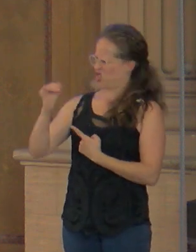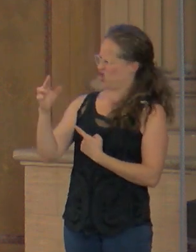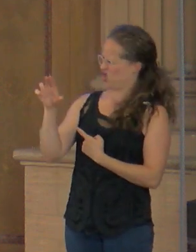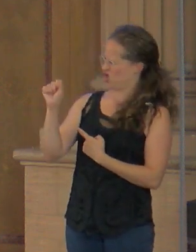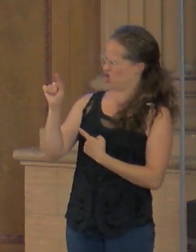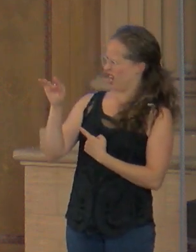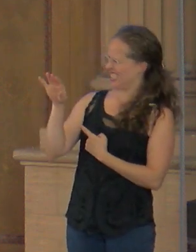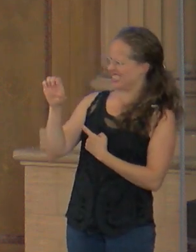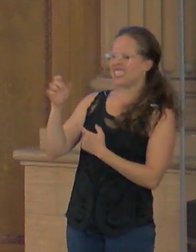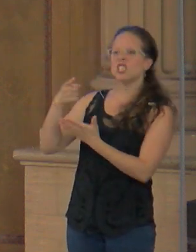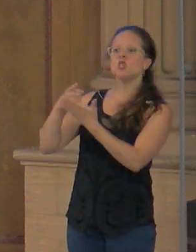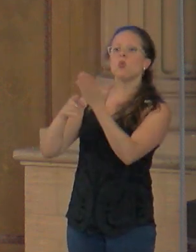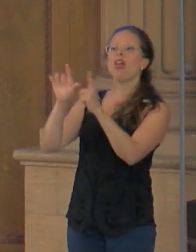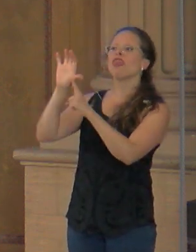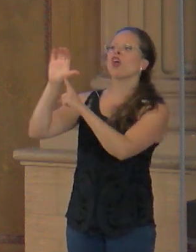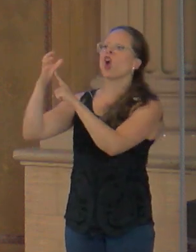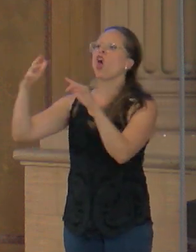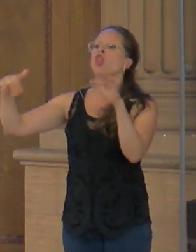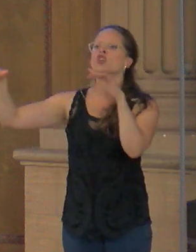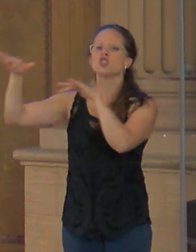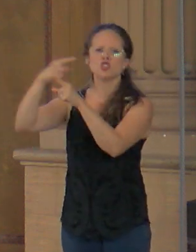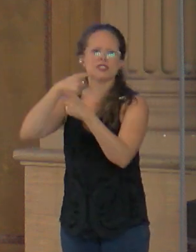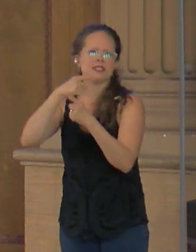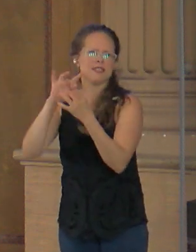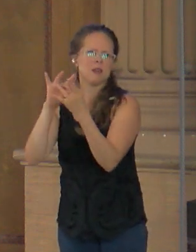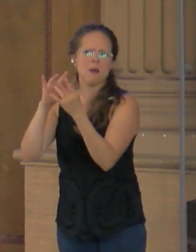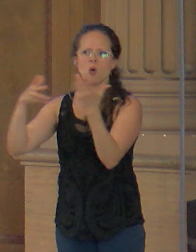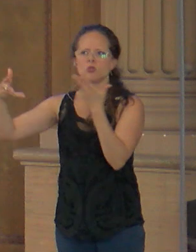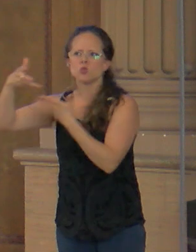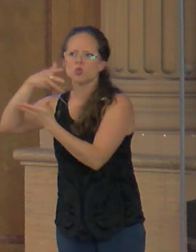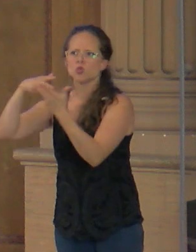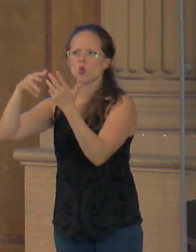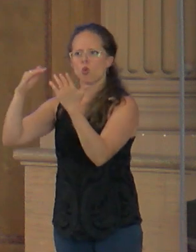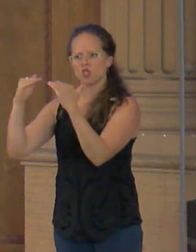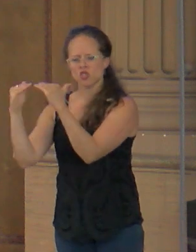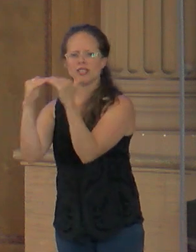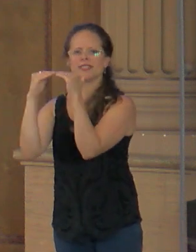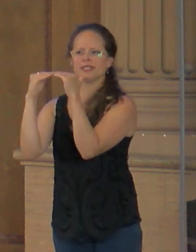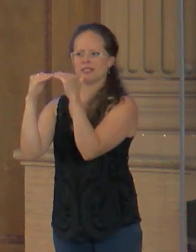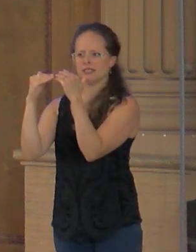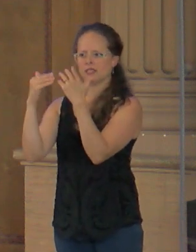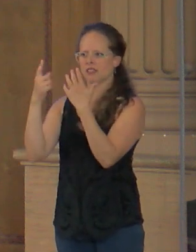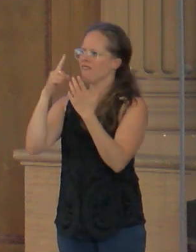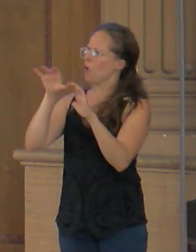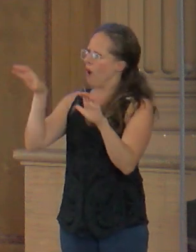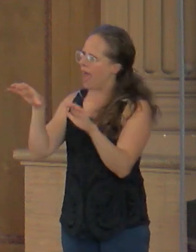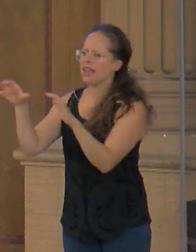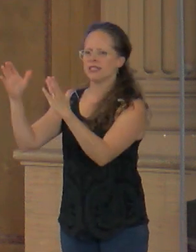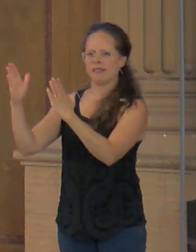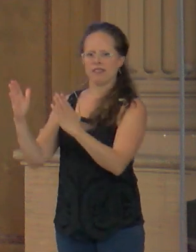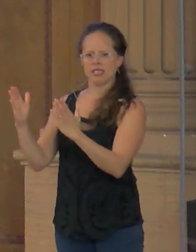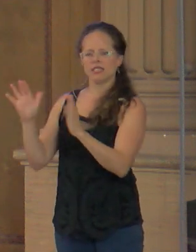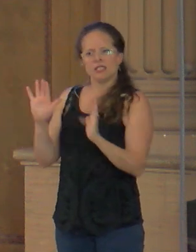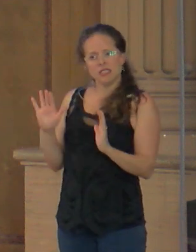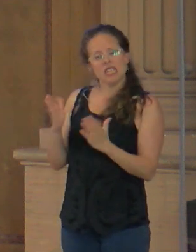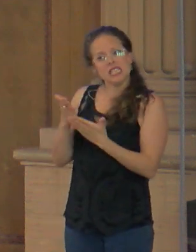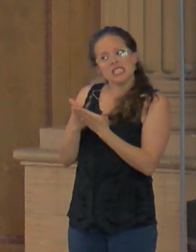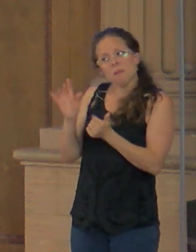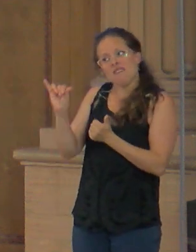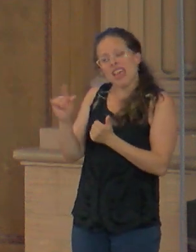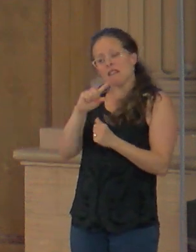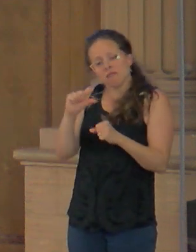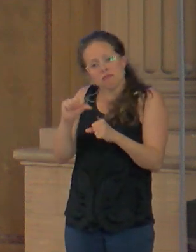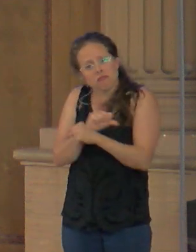we're told it is within the social justice movement, or just that it's something that activists do. But the truth is, some of that is justice,